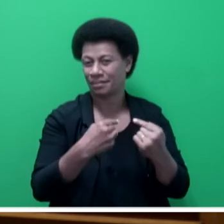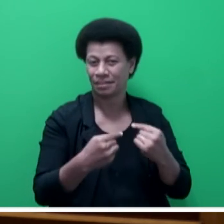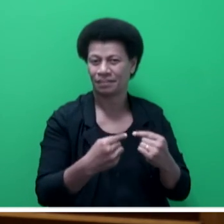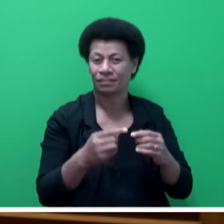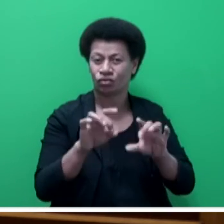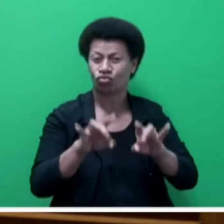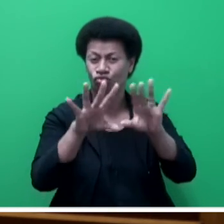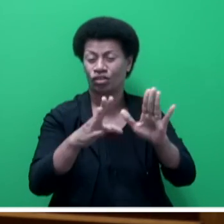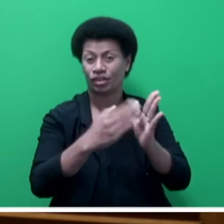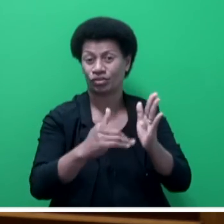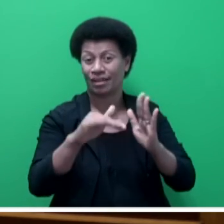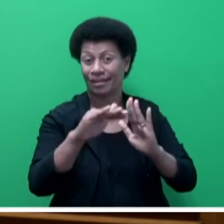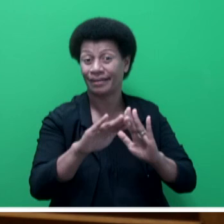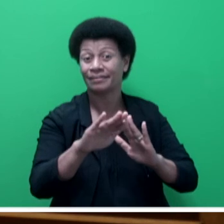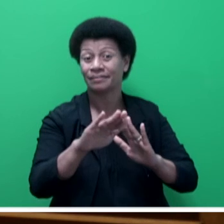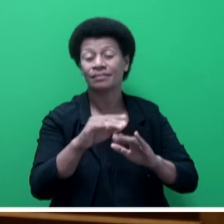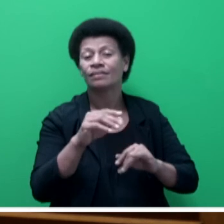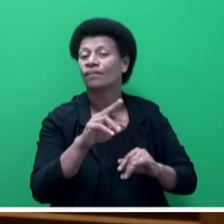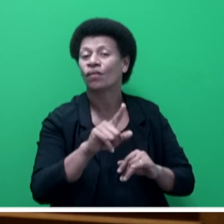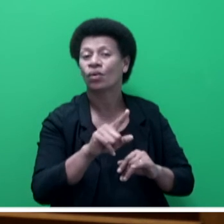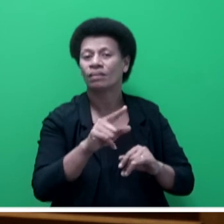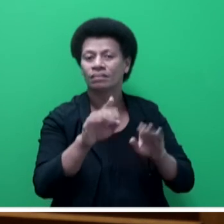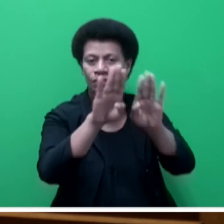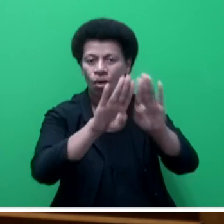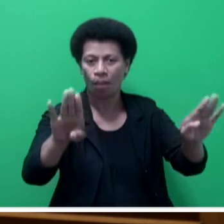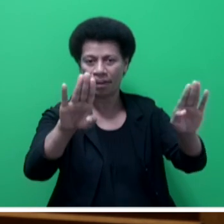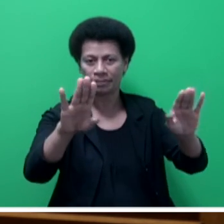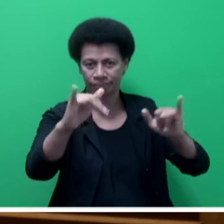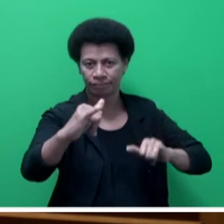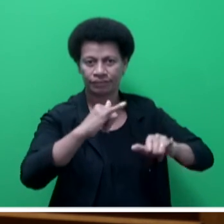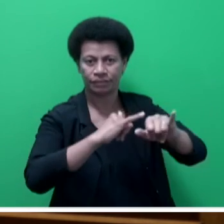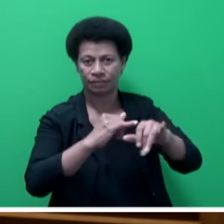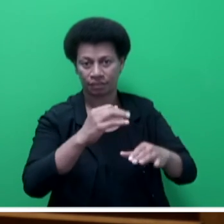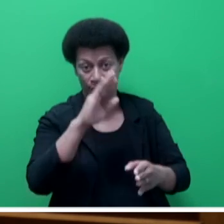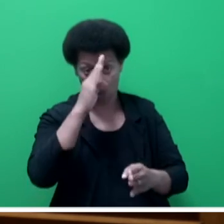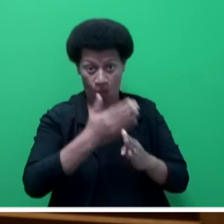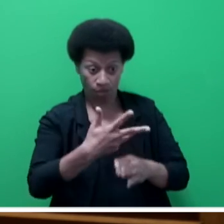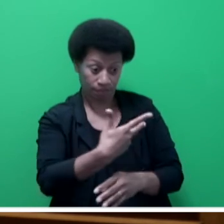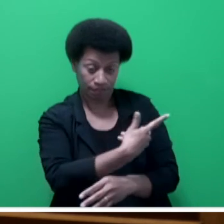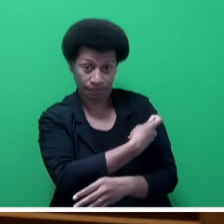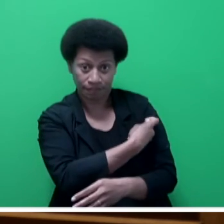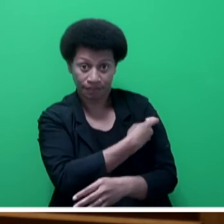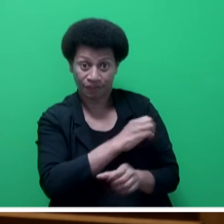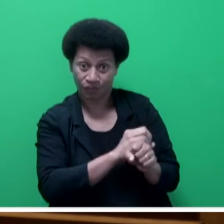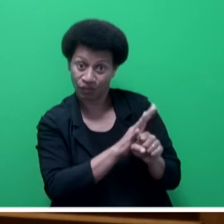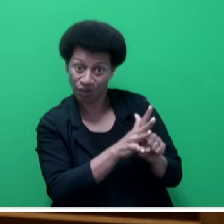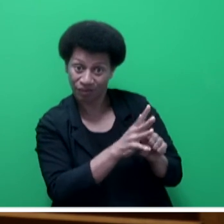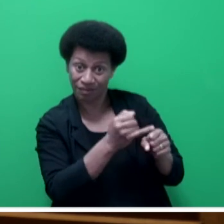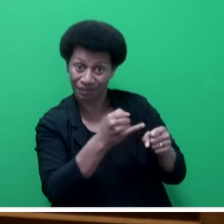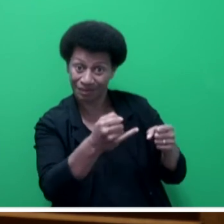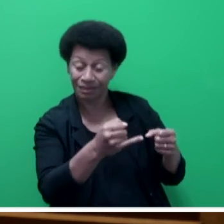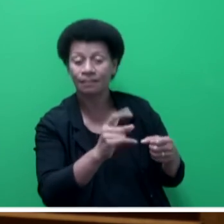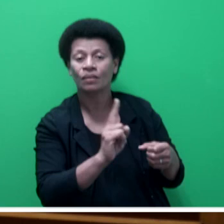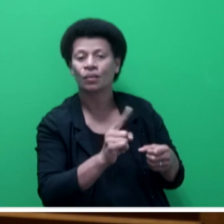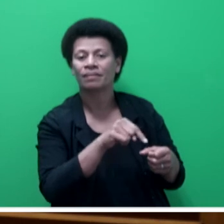and New Zealand, to open their doors to Fiji. And we're hopeful, sir, with the vaccines, we're in a better position to actually make this happen.